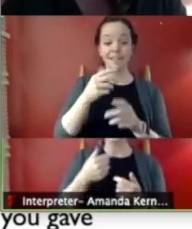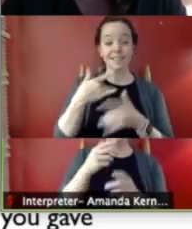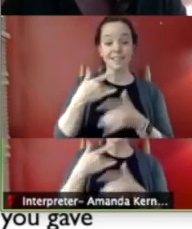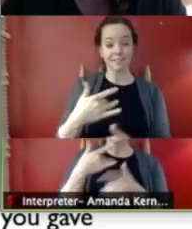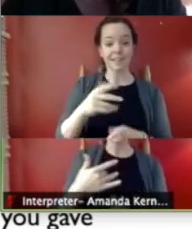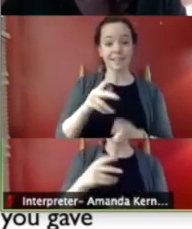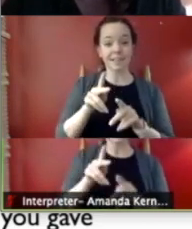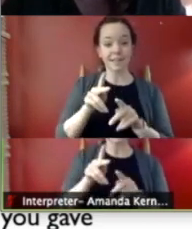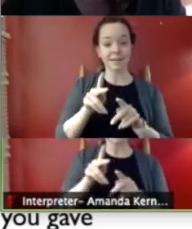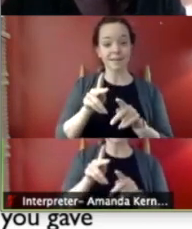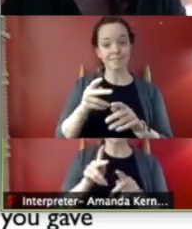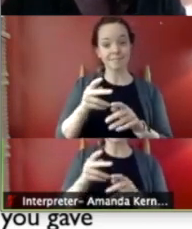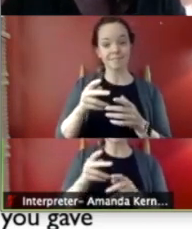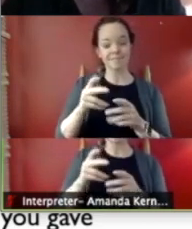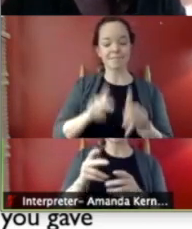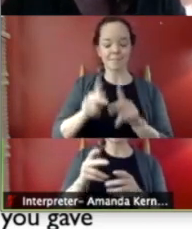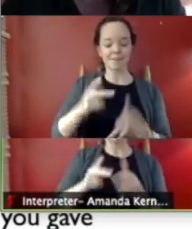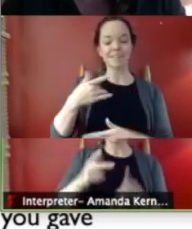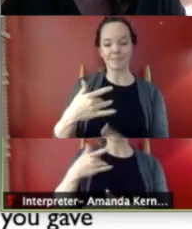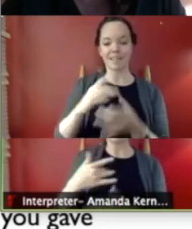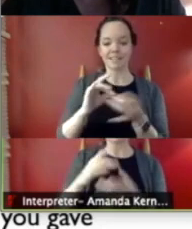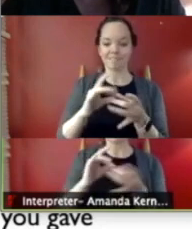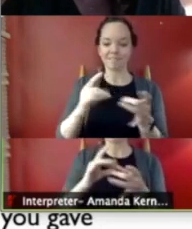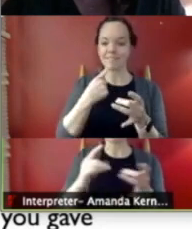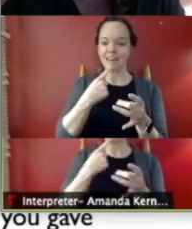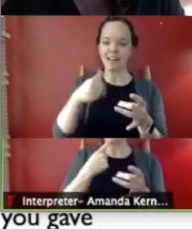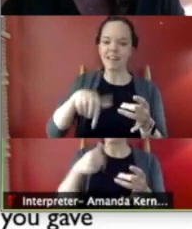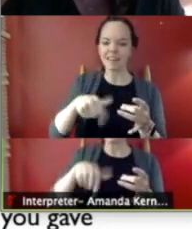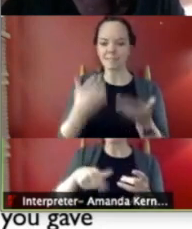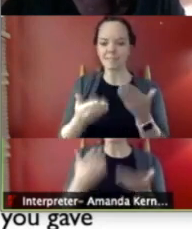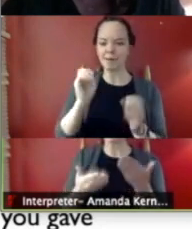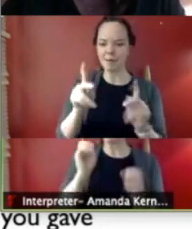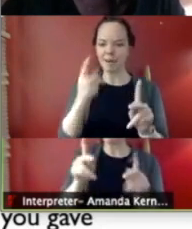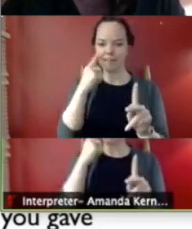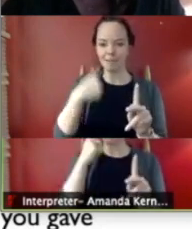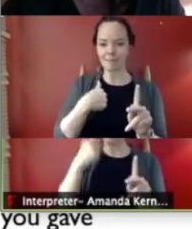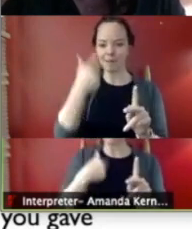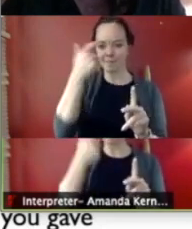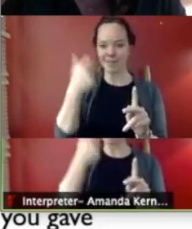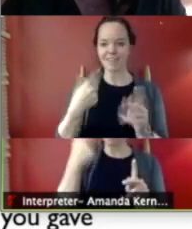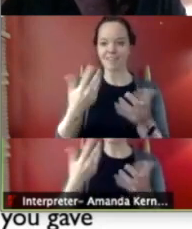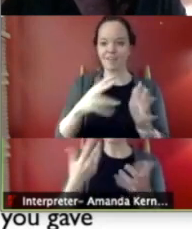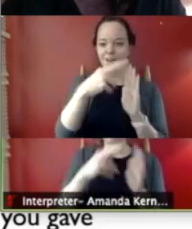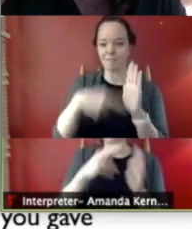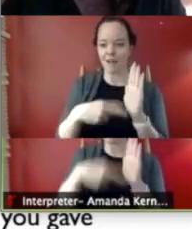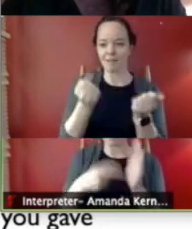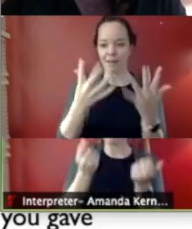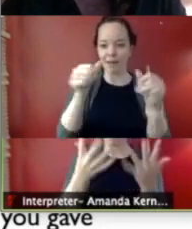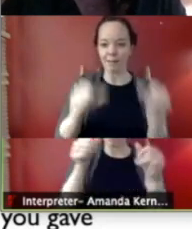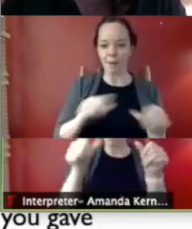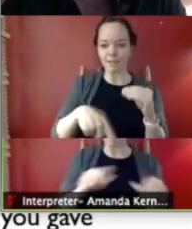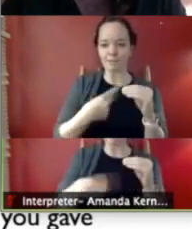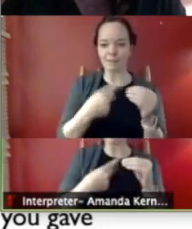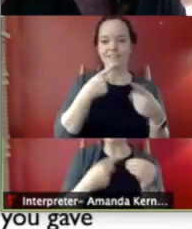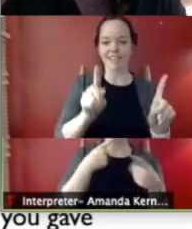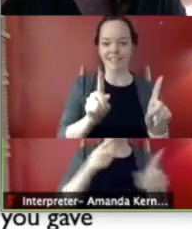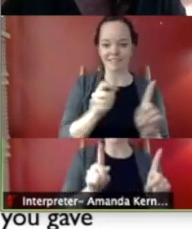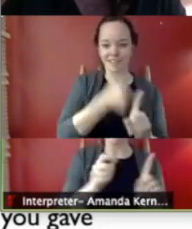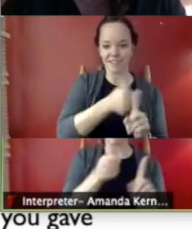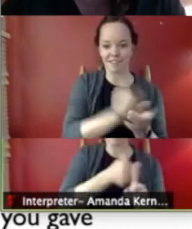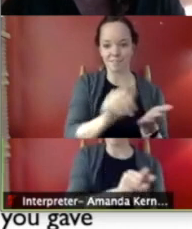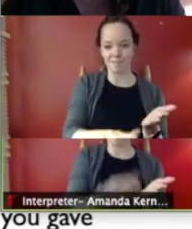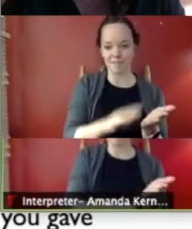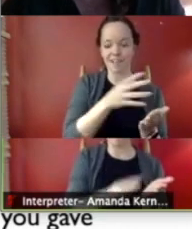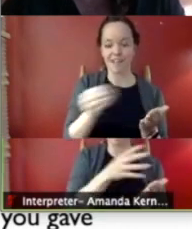how they thought it would be okay for them since they had read so many posts about successful removals. They also referenced that they got the information